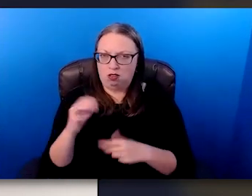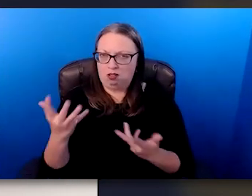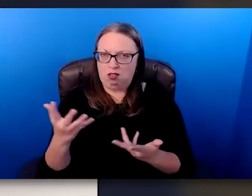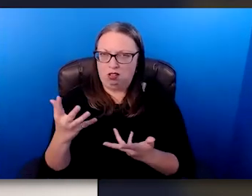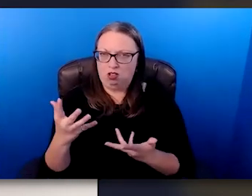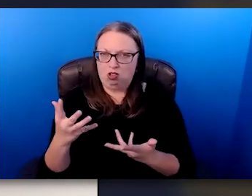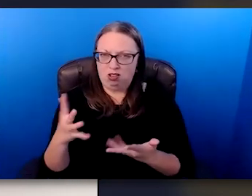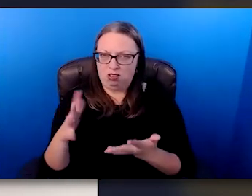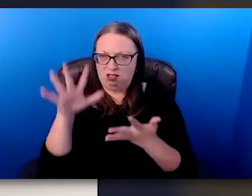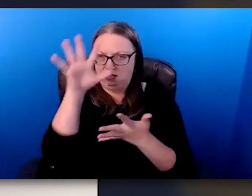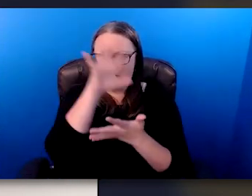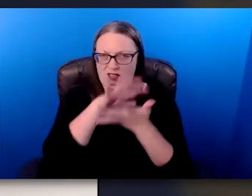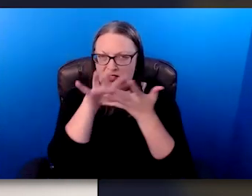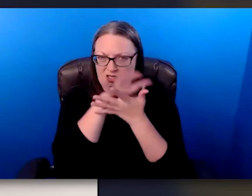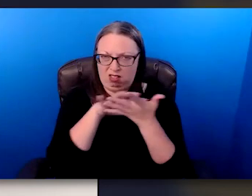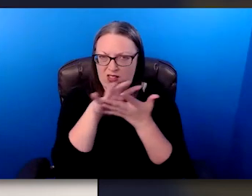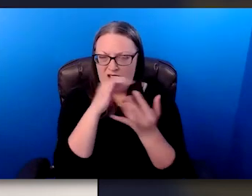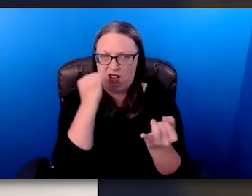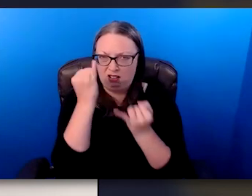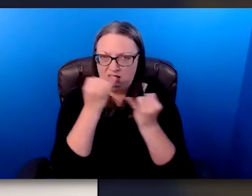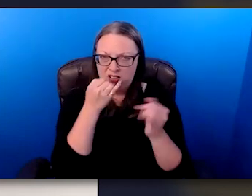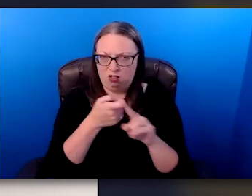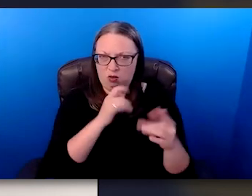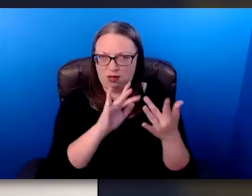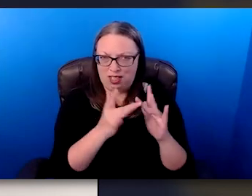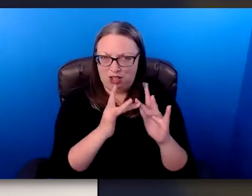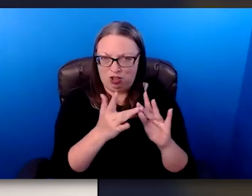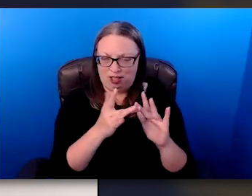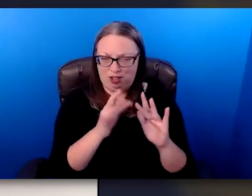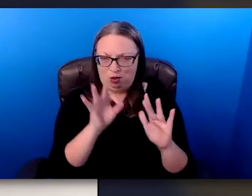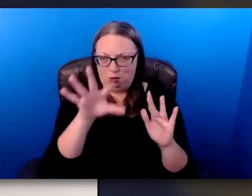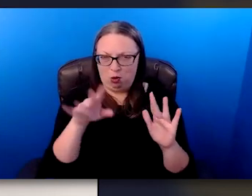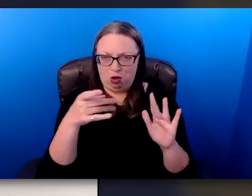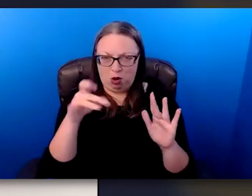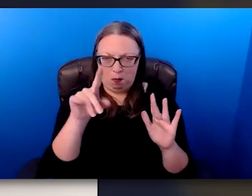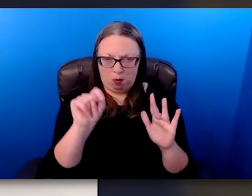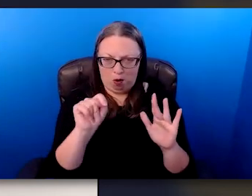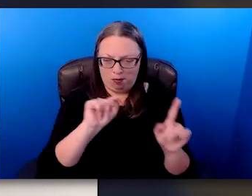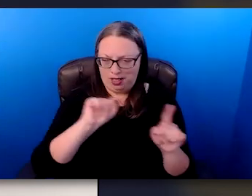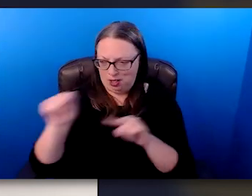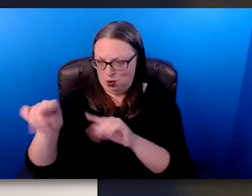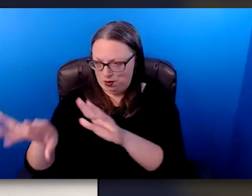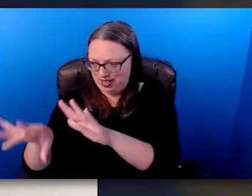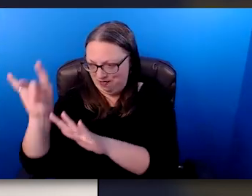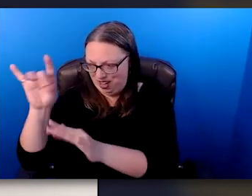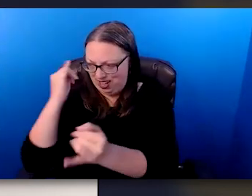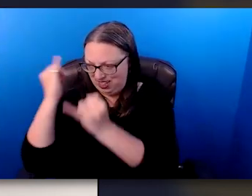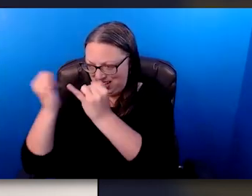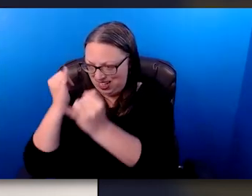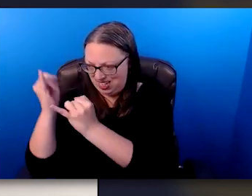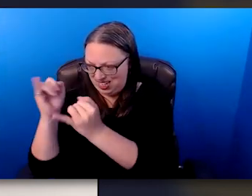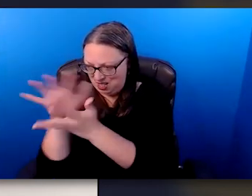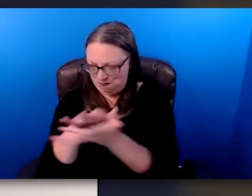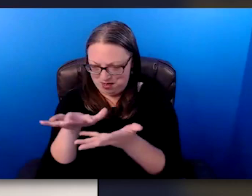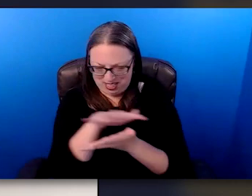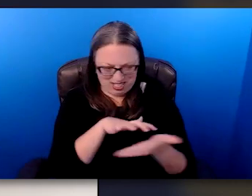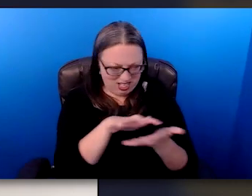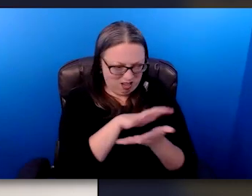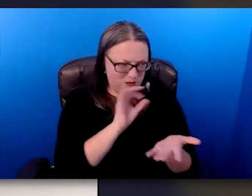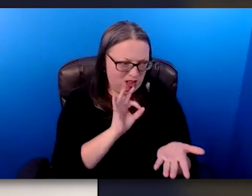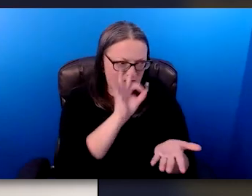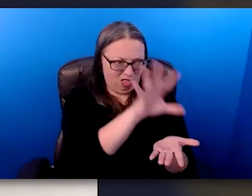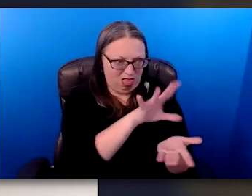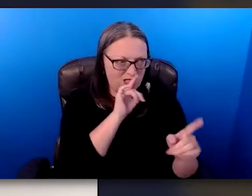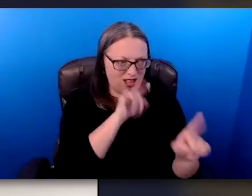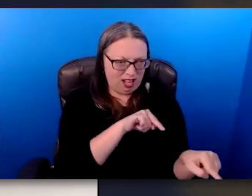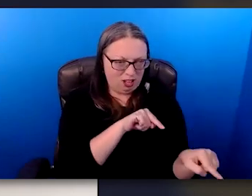off the internet. Then when you put in a prompt, it's going and finding ideas and it's mashing them up to give you the answer. And understanding